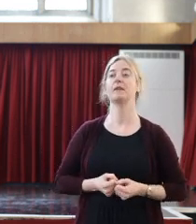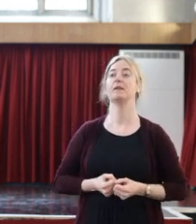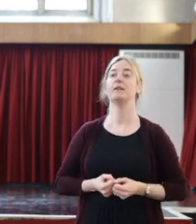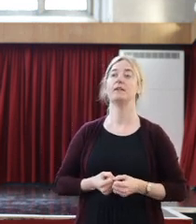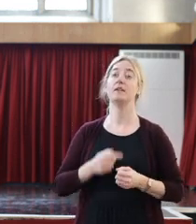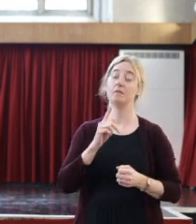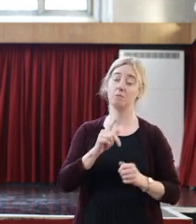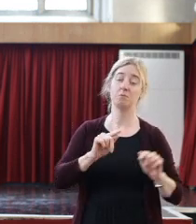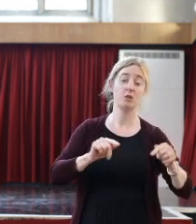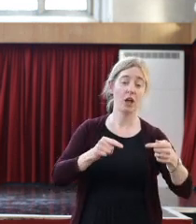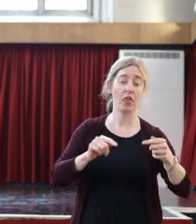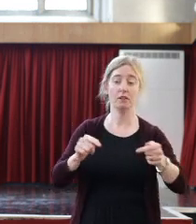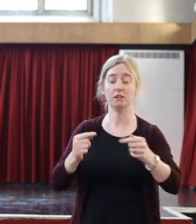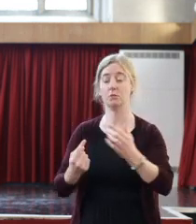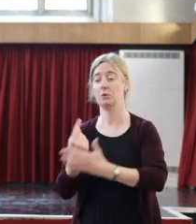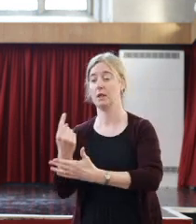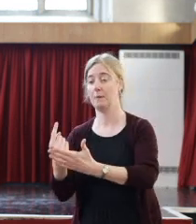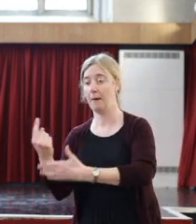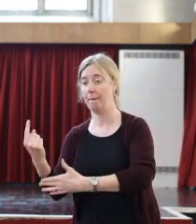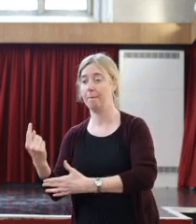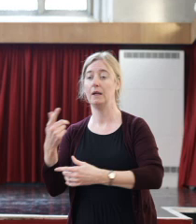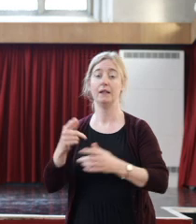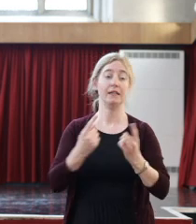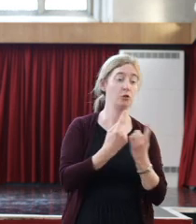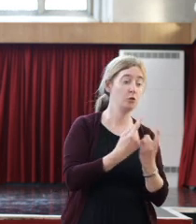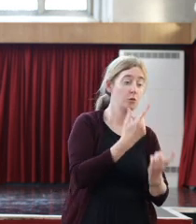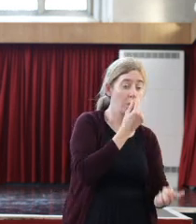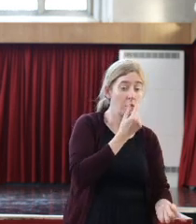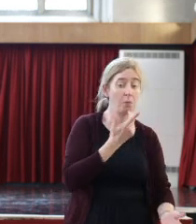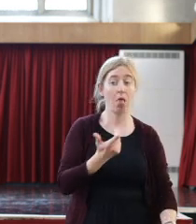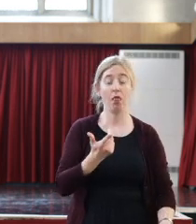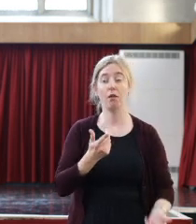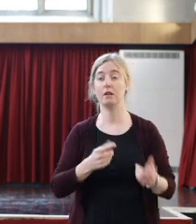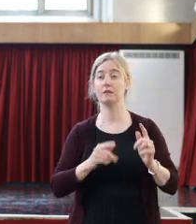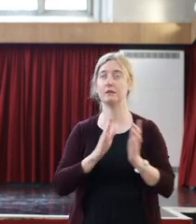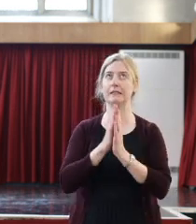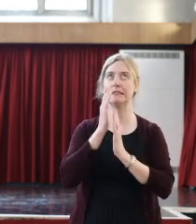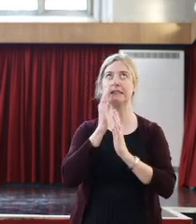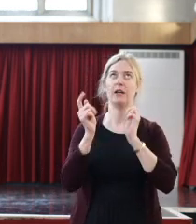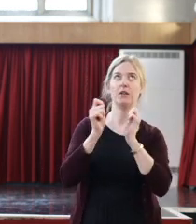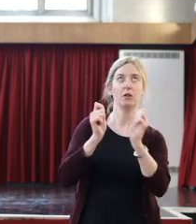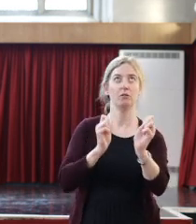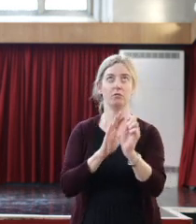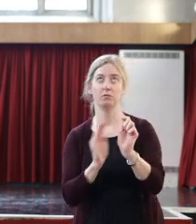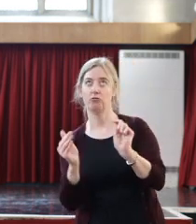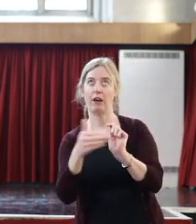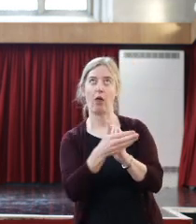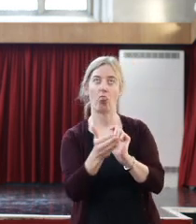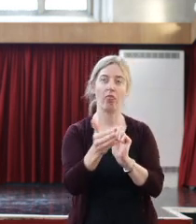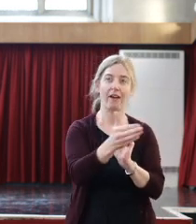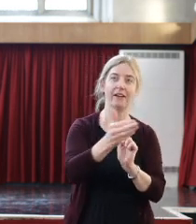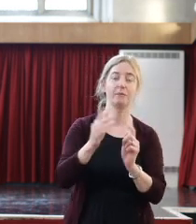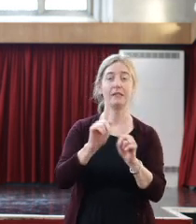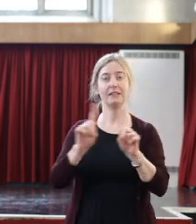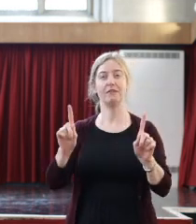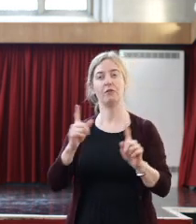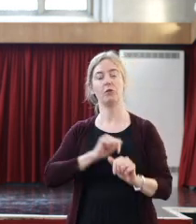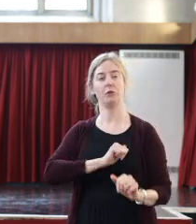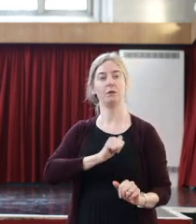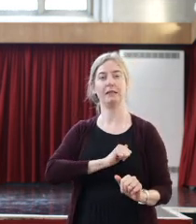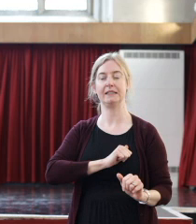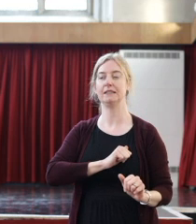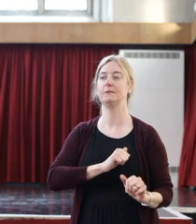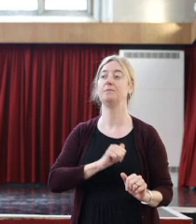the challenges and the issues that might be presented to a piece of work being presented in the public realm becomes actually